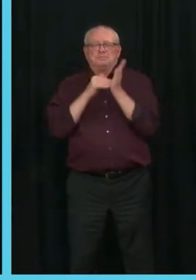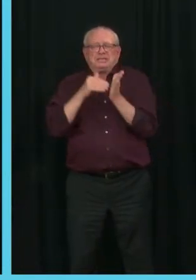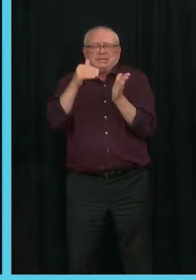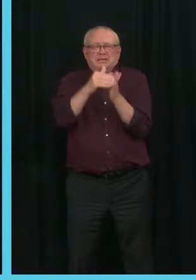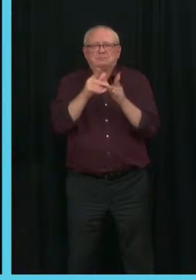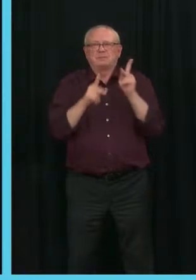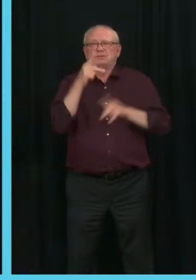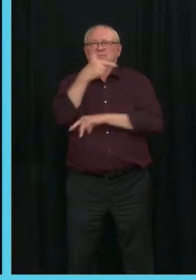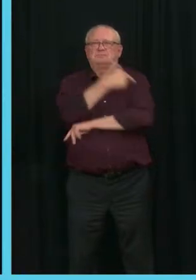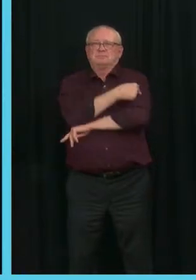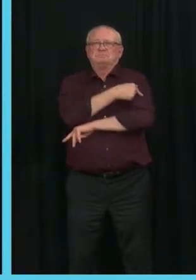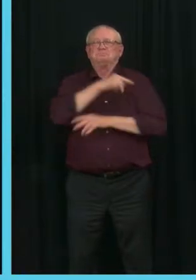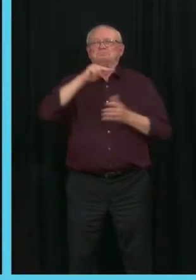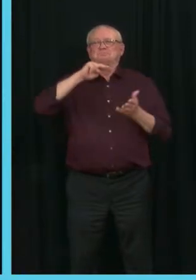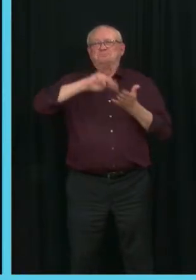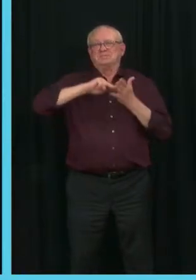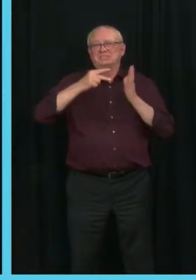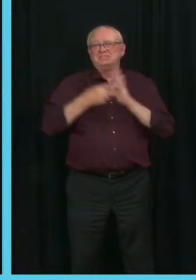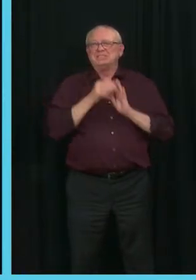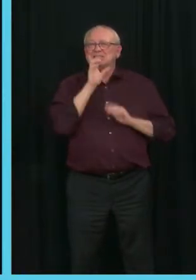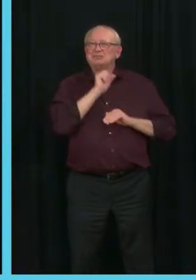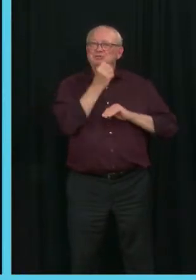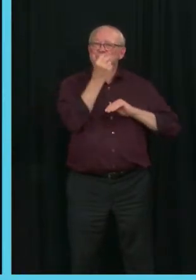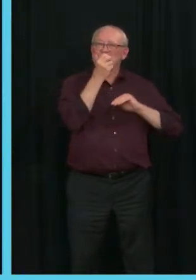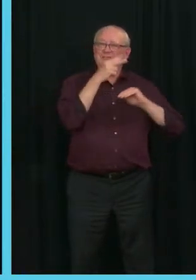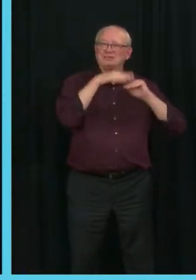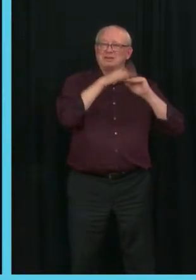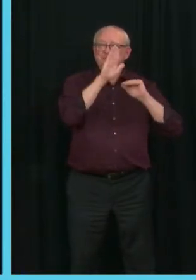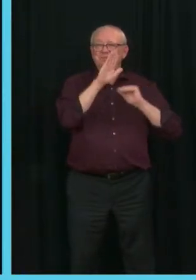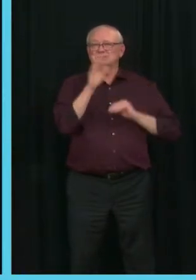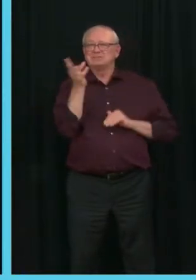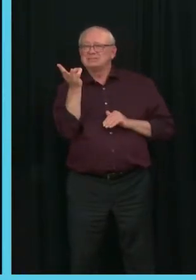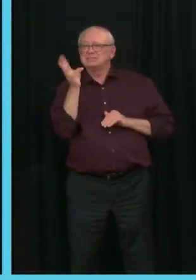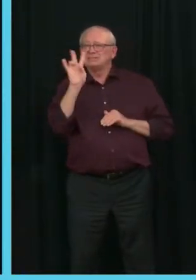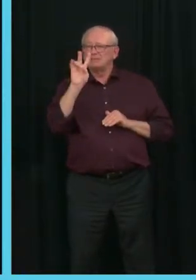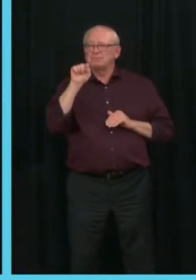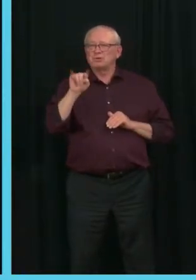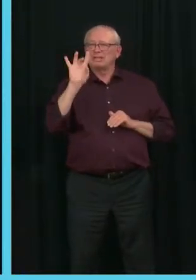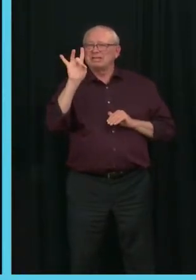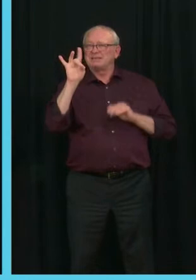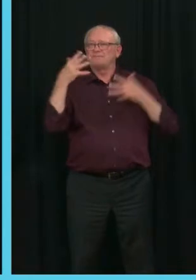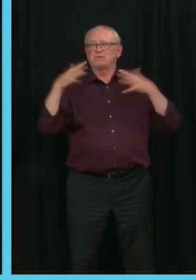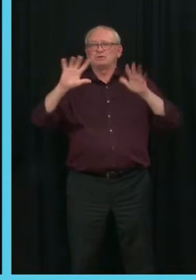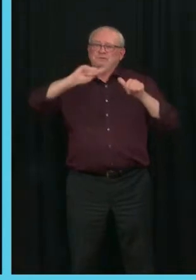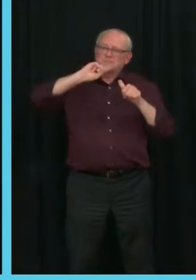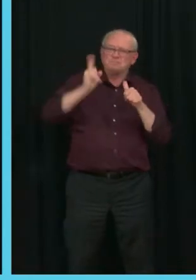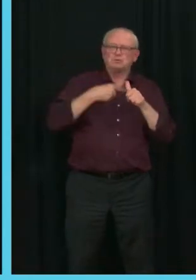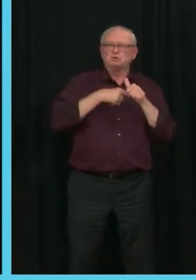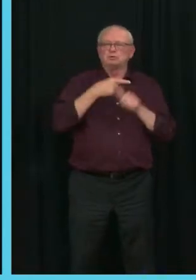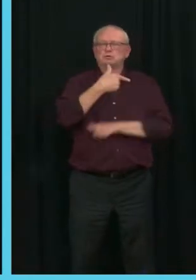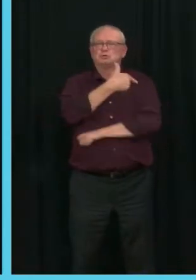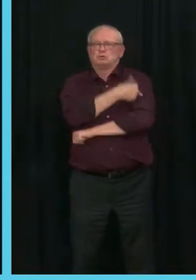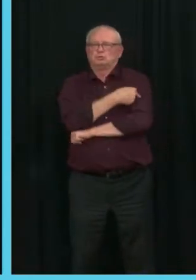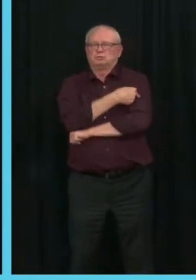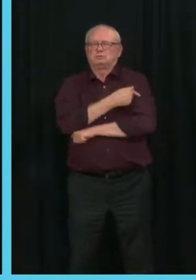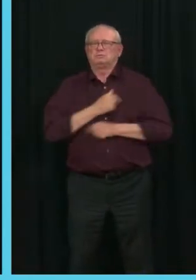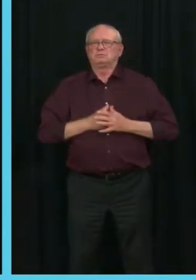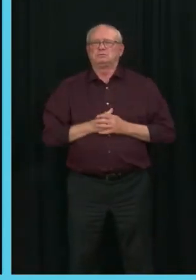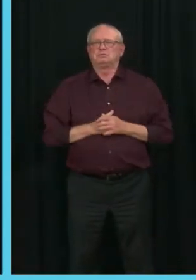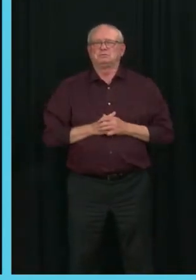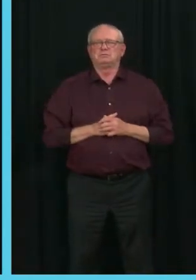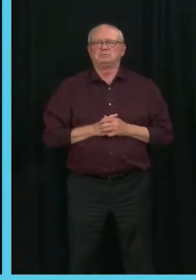67.8% of all Albertans aged 12 and over have been vaccinated with their first dose. With